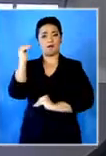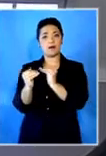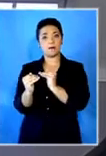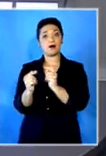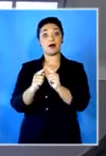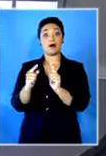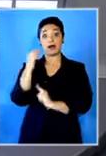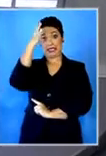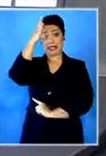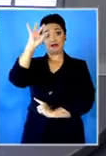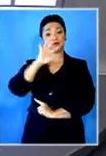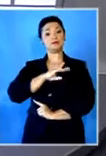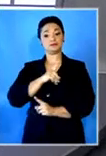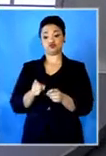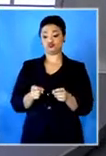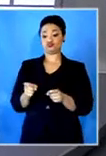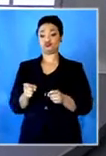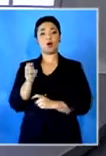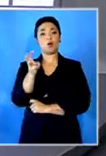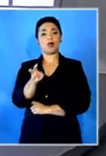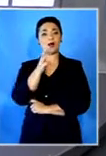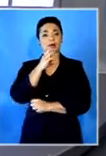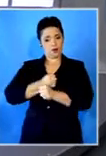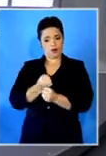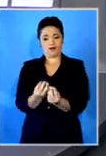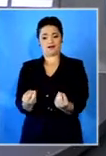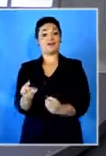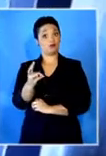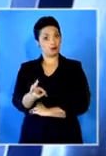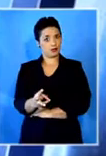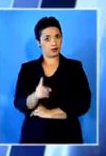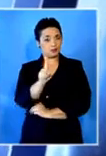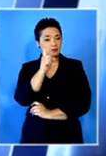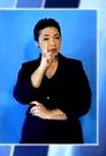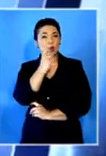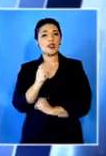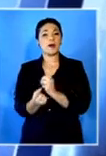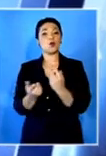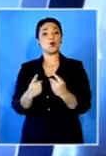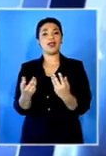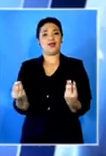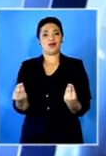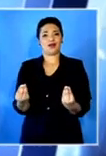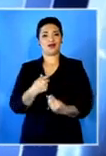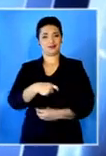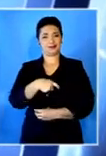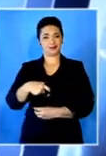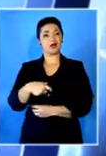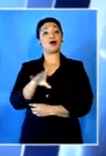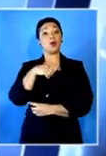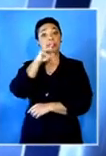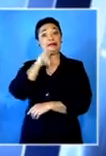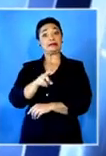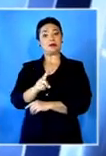state will take the reins. You know, the state will provide these jobs, and look what happened in Greece. But what we